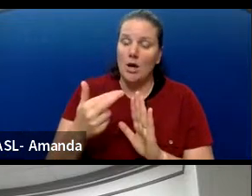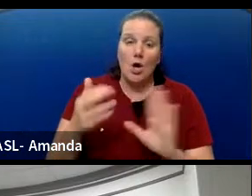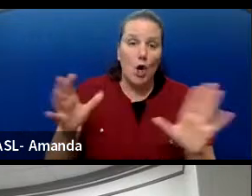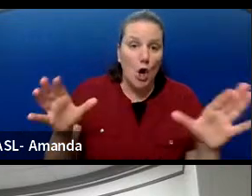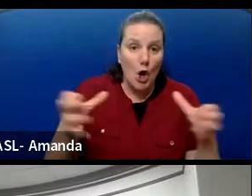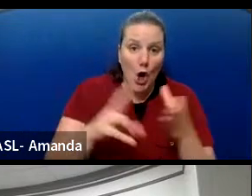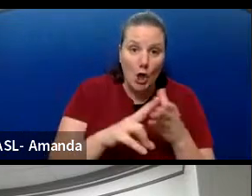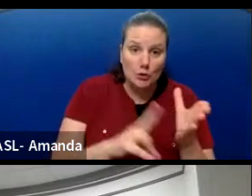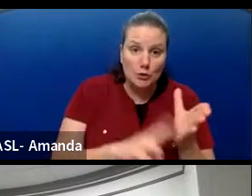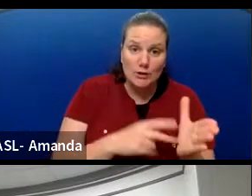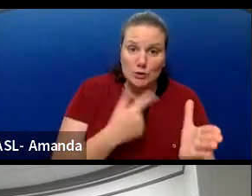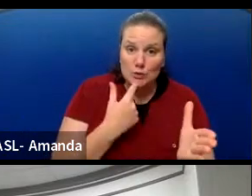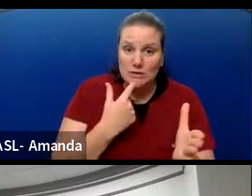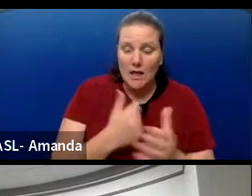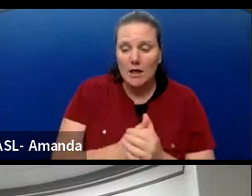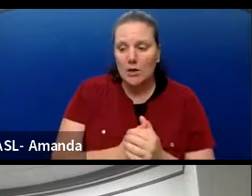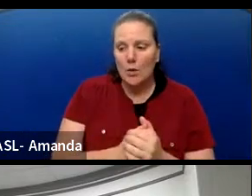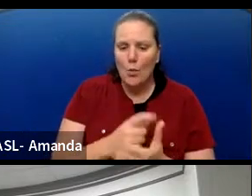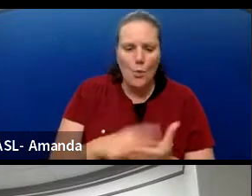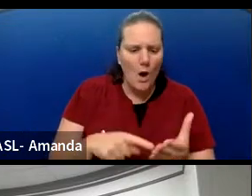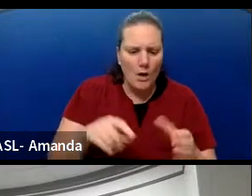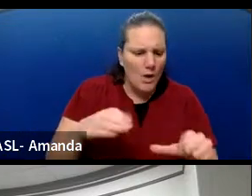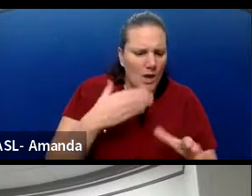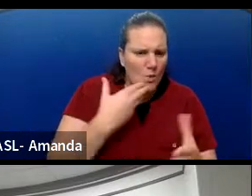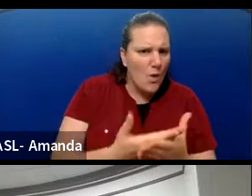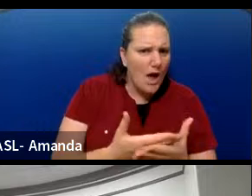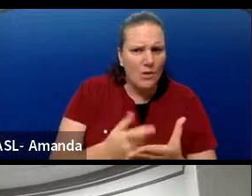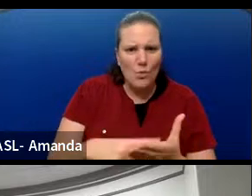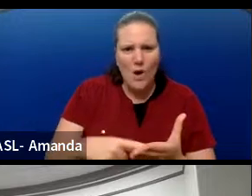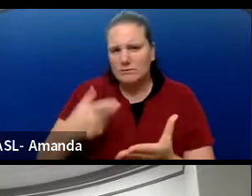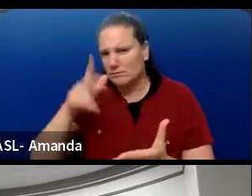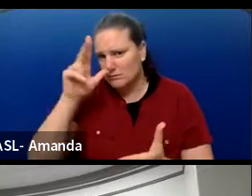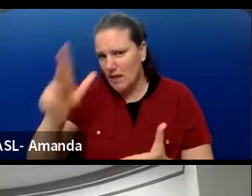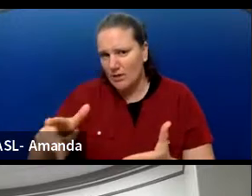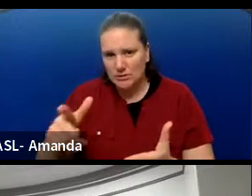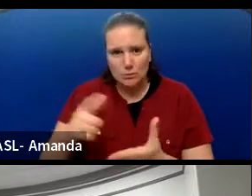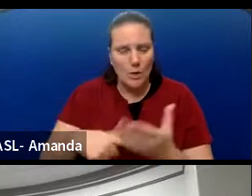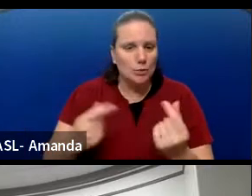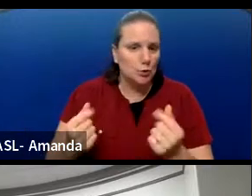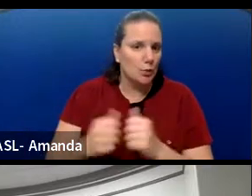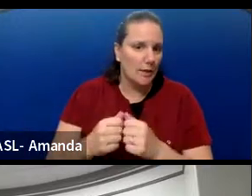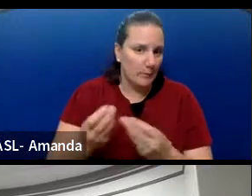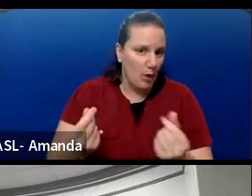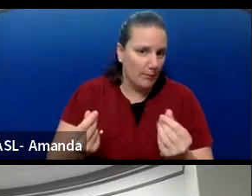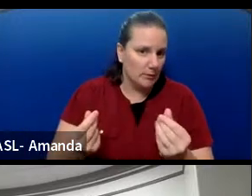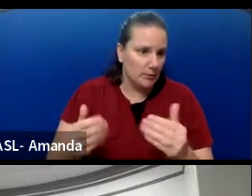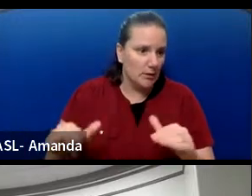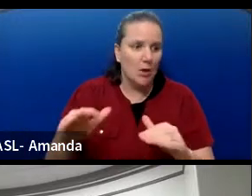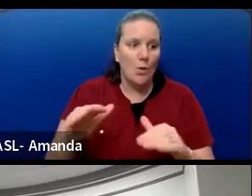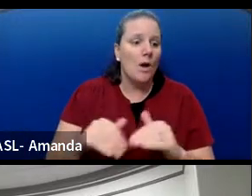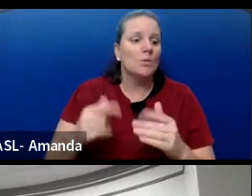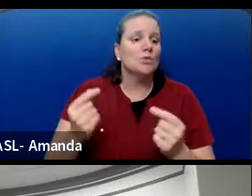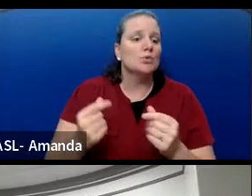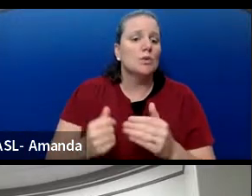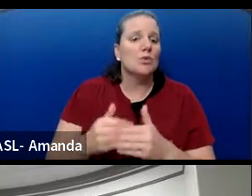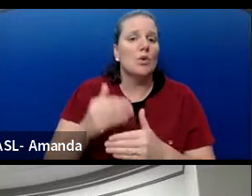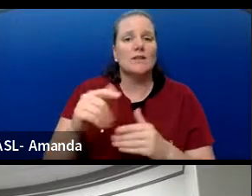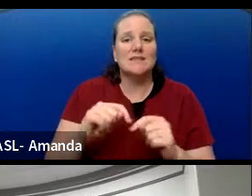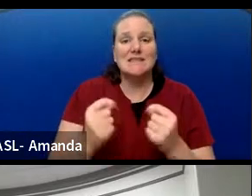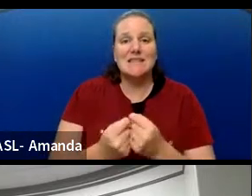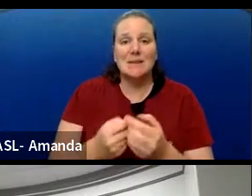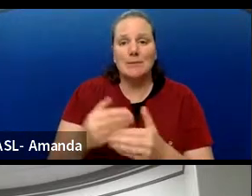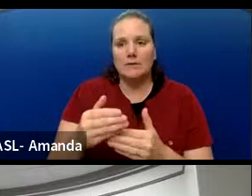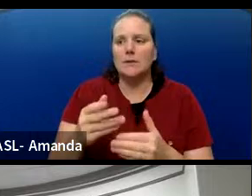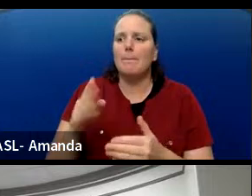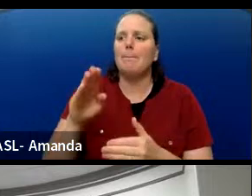say, you know, what went well and what went badly, and what are we going to do with this property, and what are you going to do with your team next? We want you to go bid on this